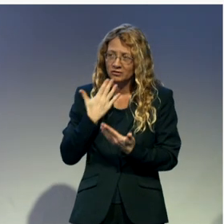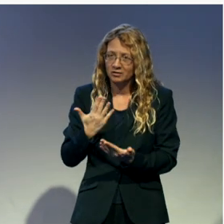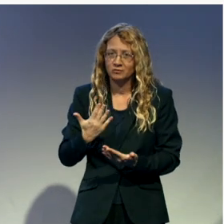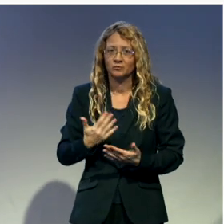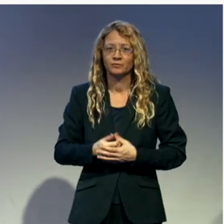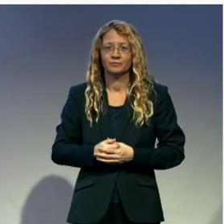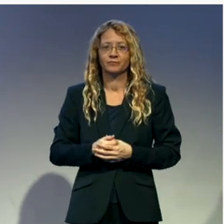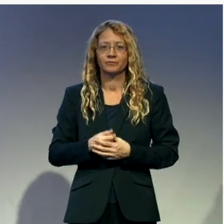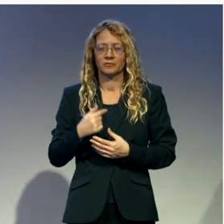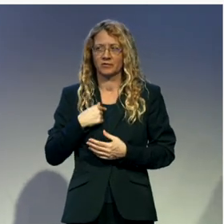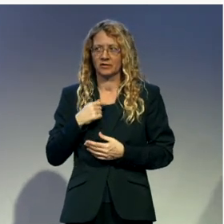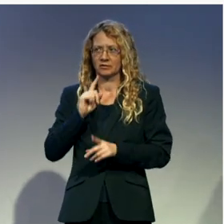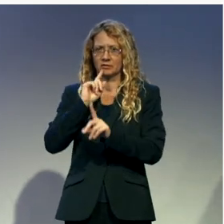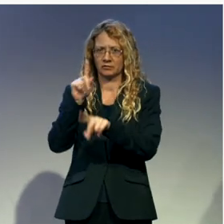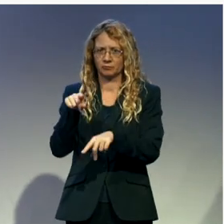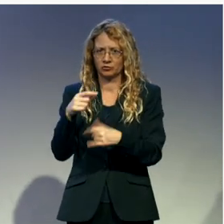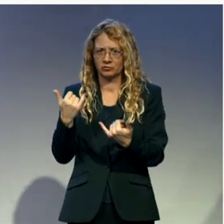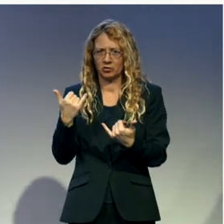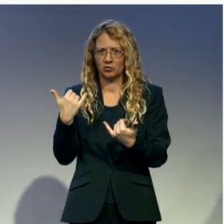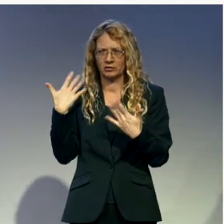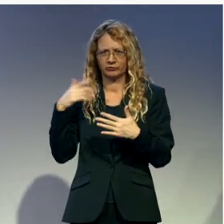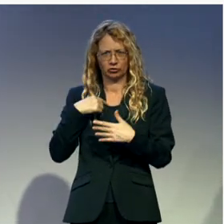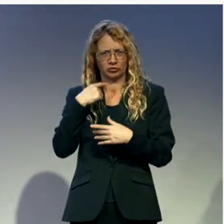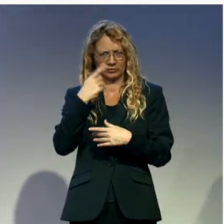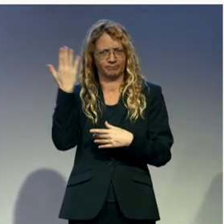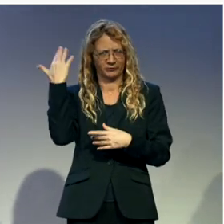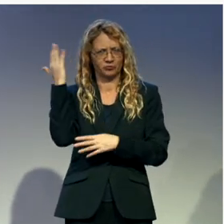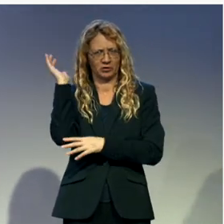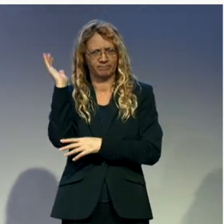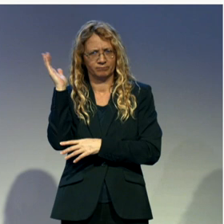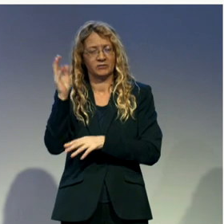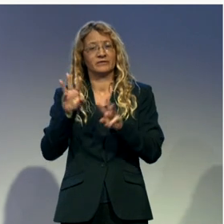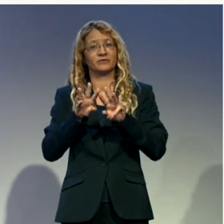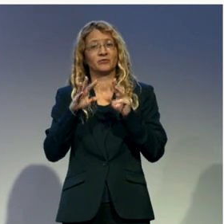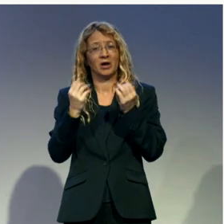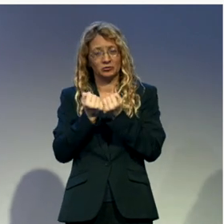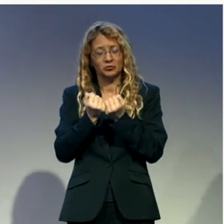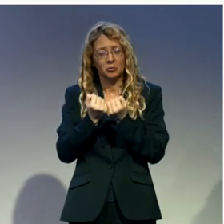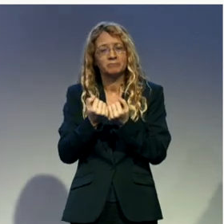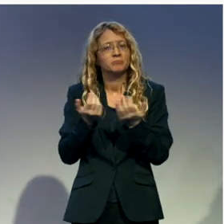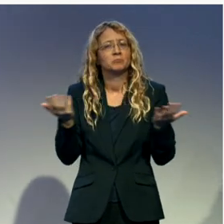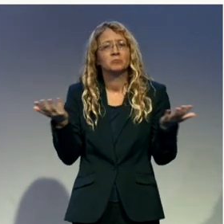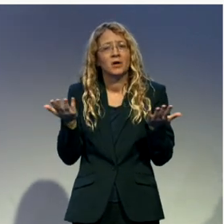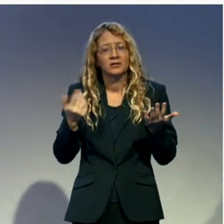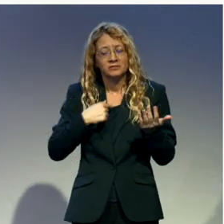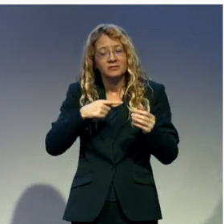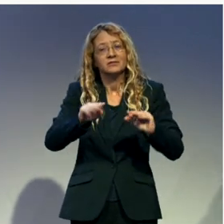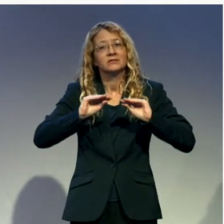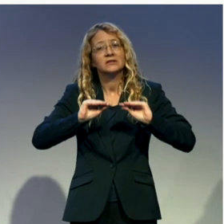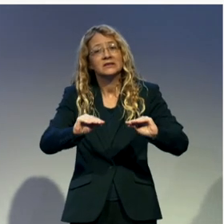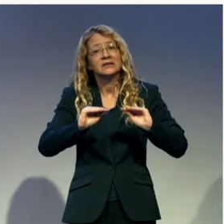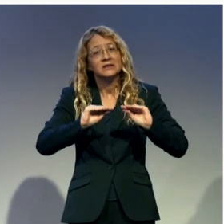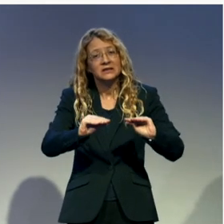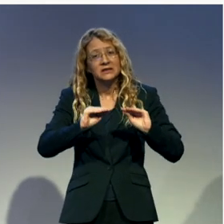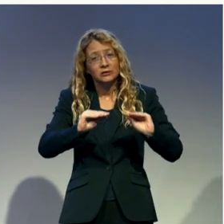As I explained in my presentation, we have these workshop sessions, and this is where the practical skills come in. We have our own team of facilitators